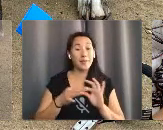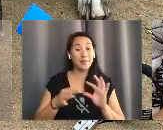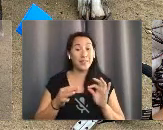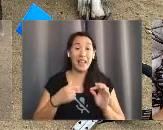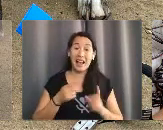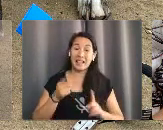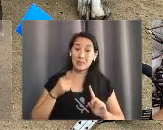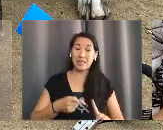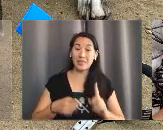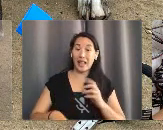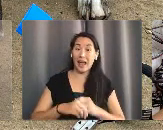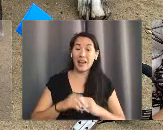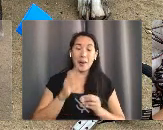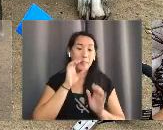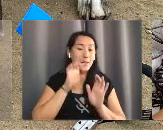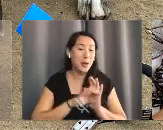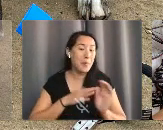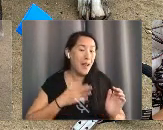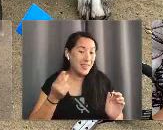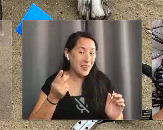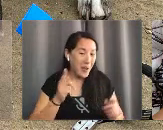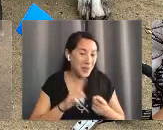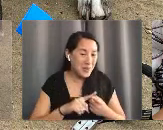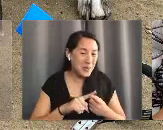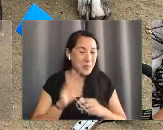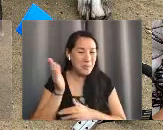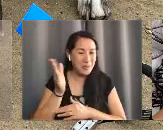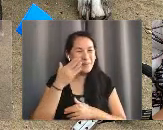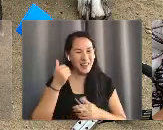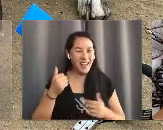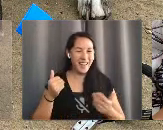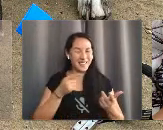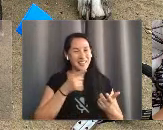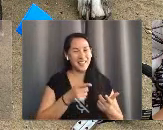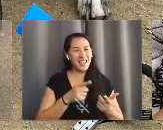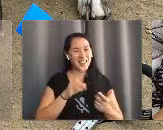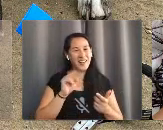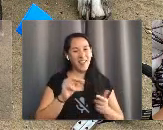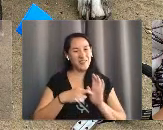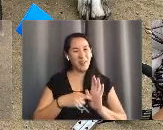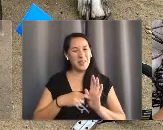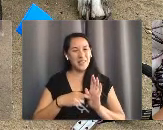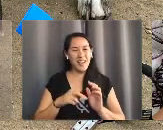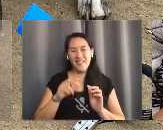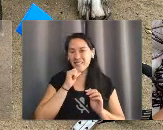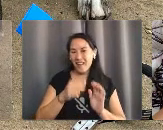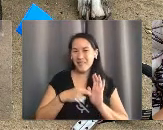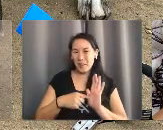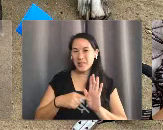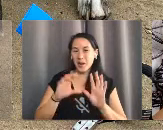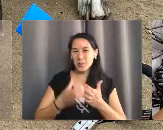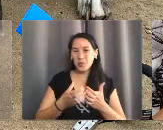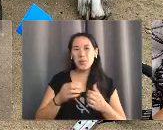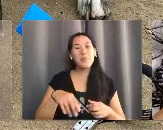specifically added my dog Dozer here to the presentation for the mere fact that he's part of an underrepresented group as well in terms of breed, and he gets